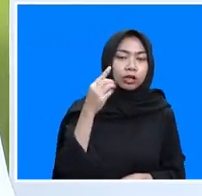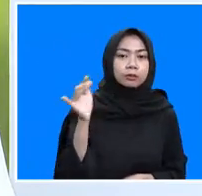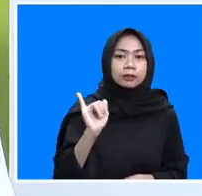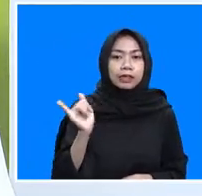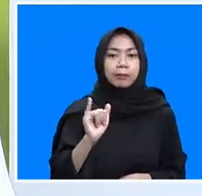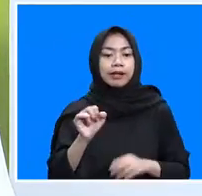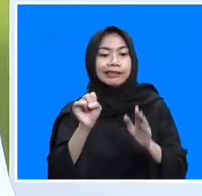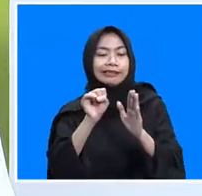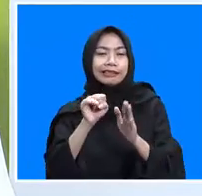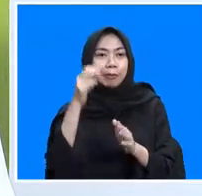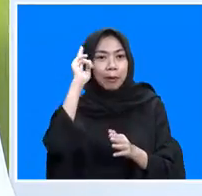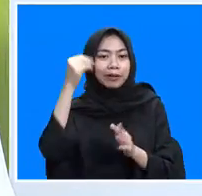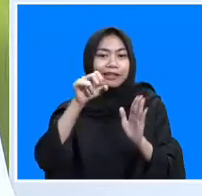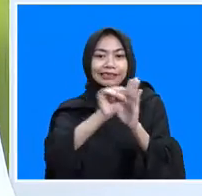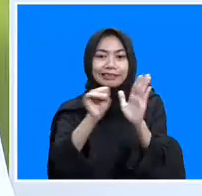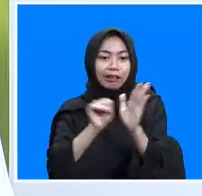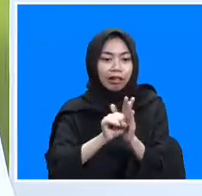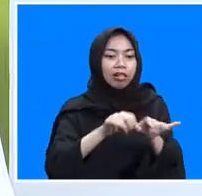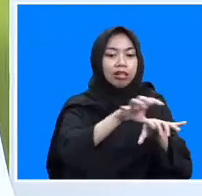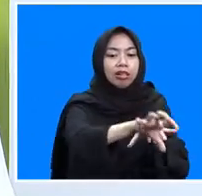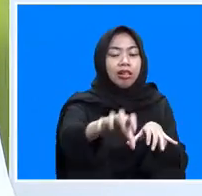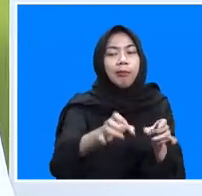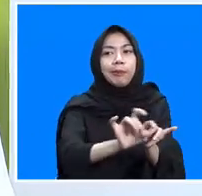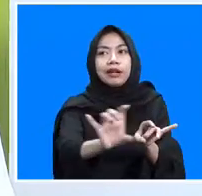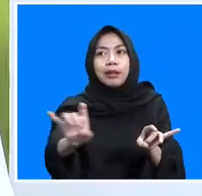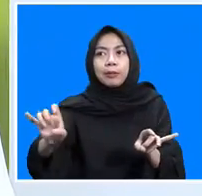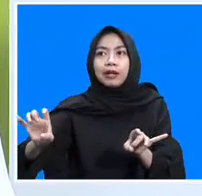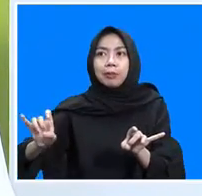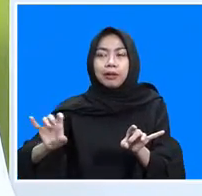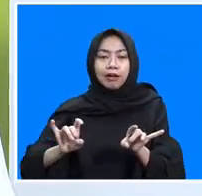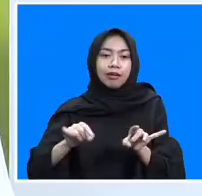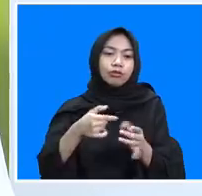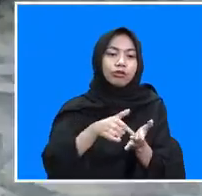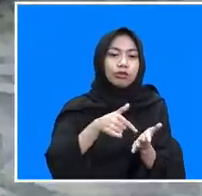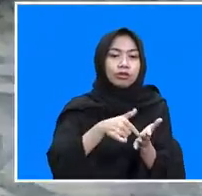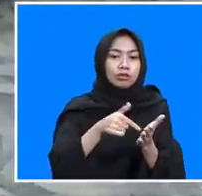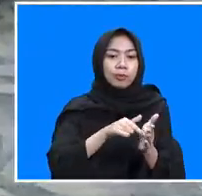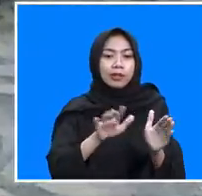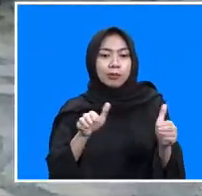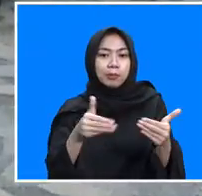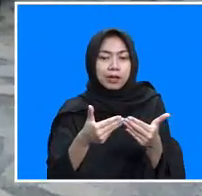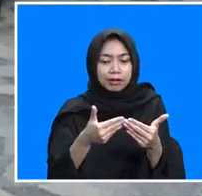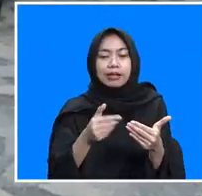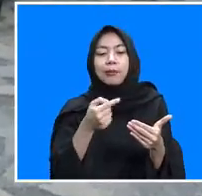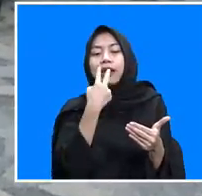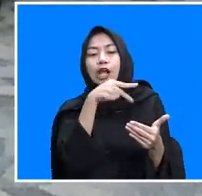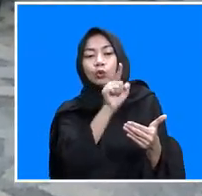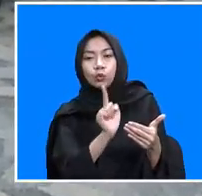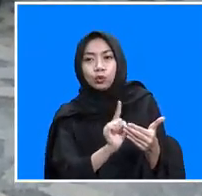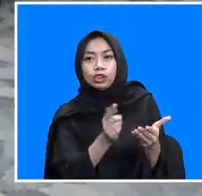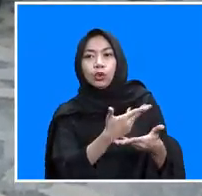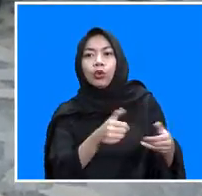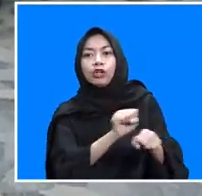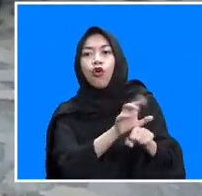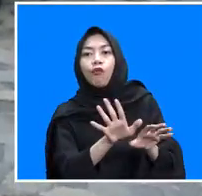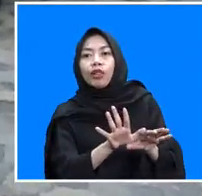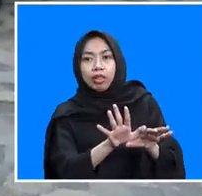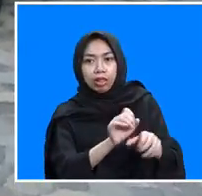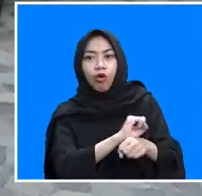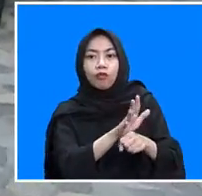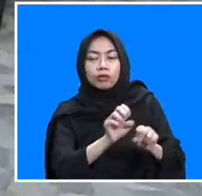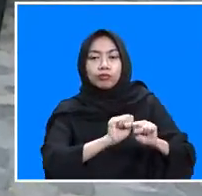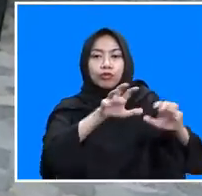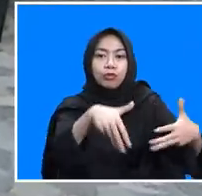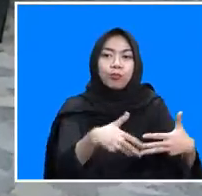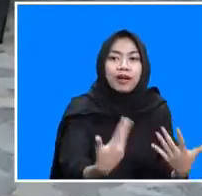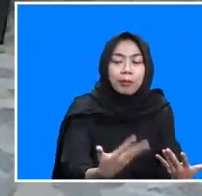intrinsic link between health and education, which has been made, I think, closer as a result of the pandemic. So I think that the first thing